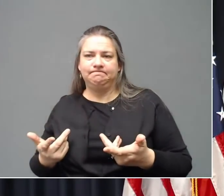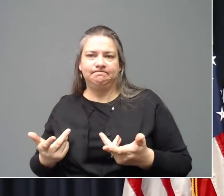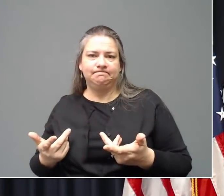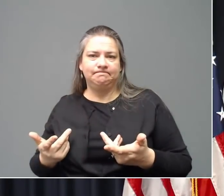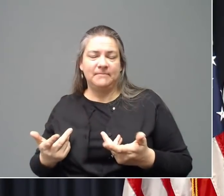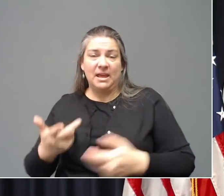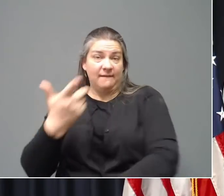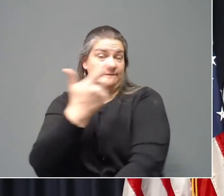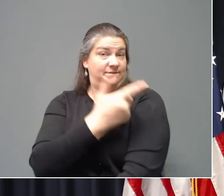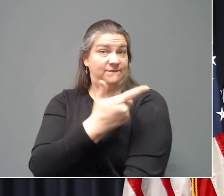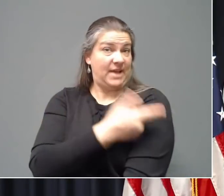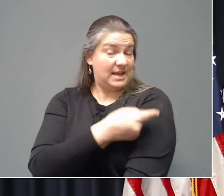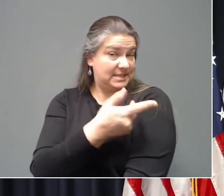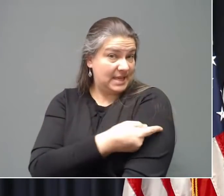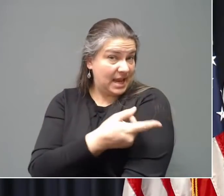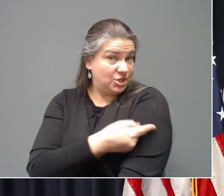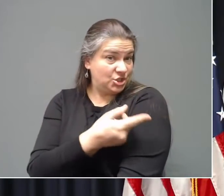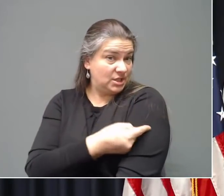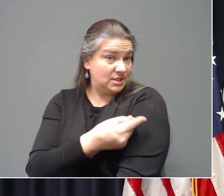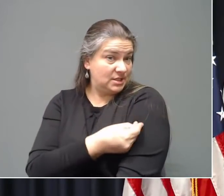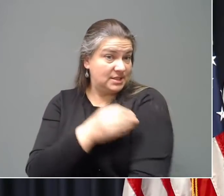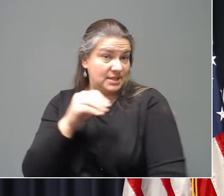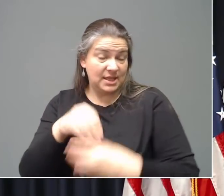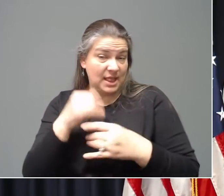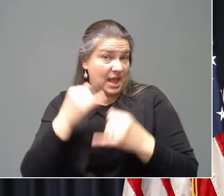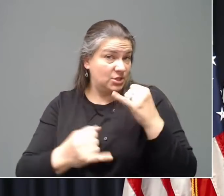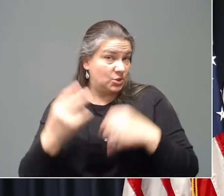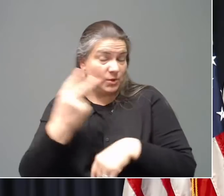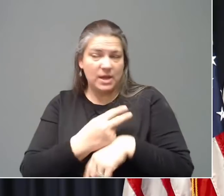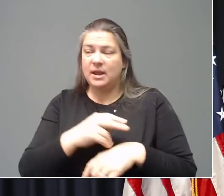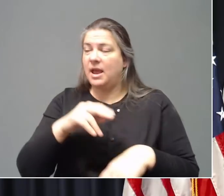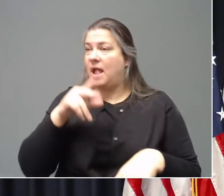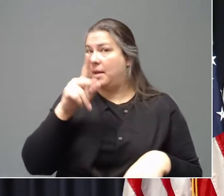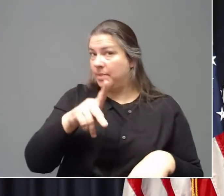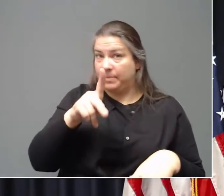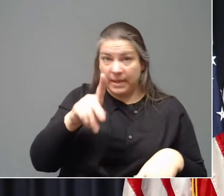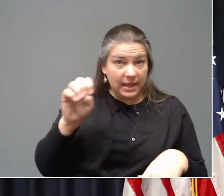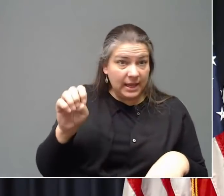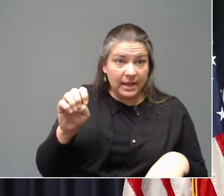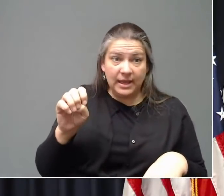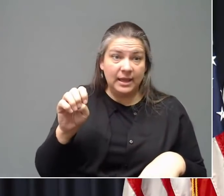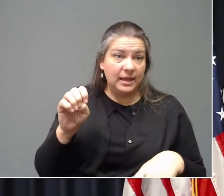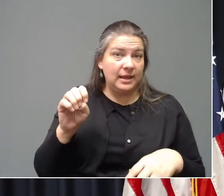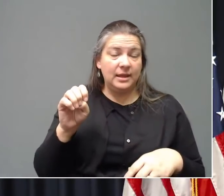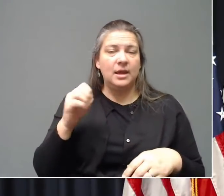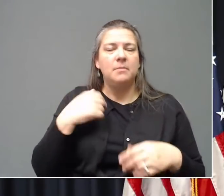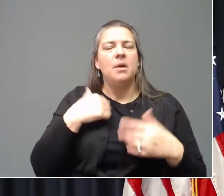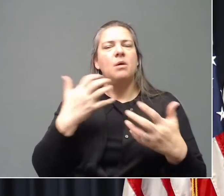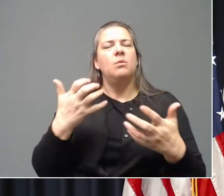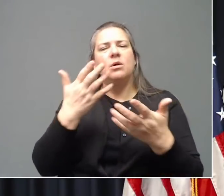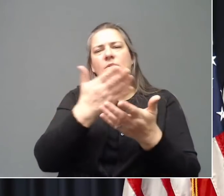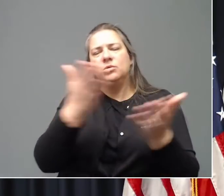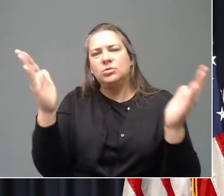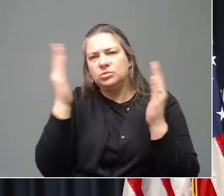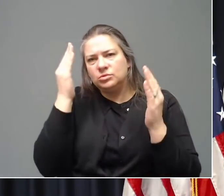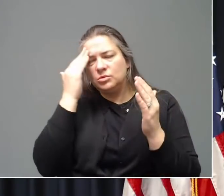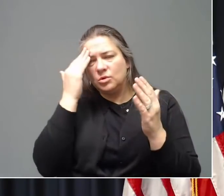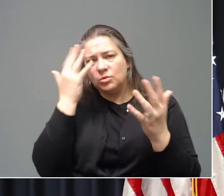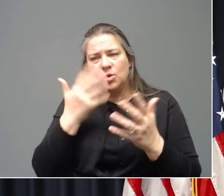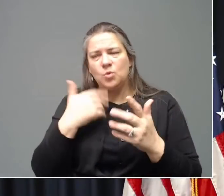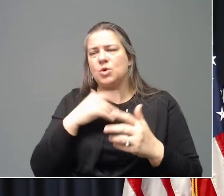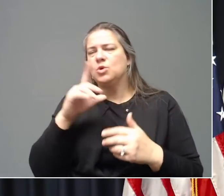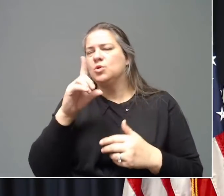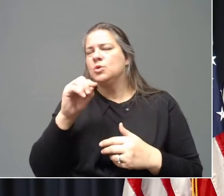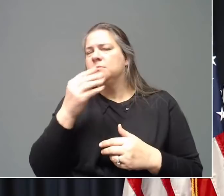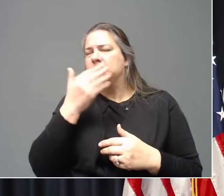vaccinations just in the last couple days in PPE. But I want everybody else to know out there that we are doing the absolute best